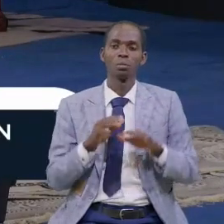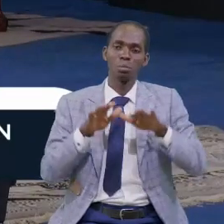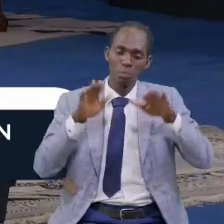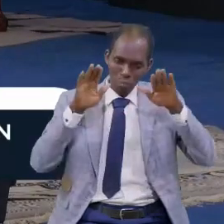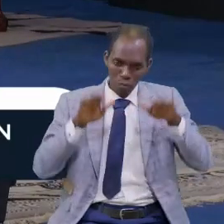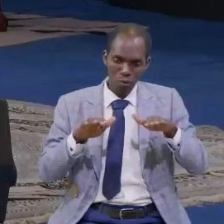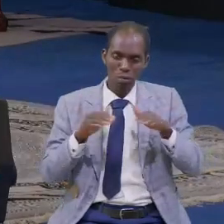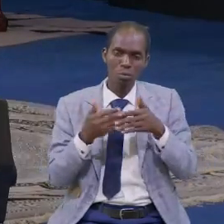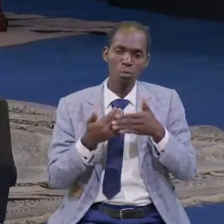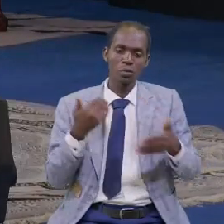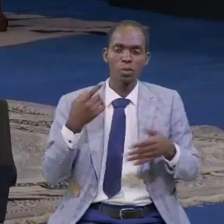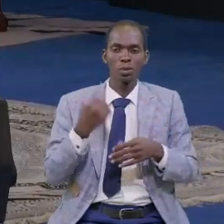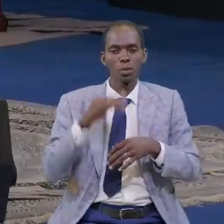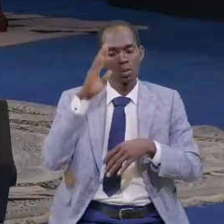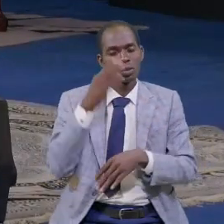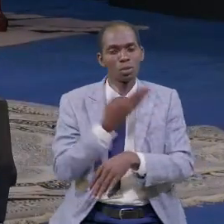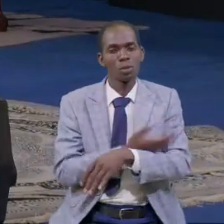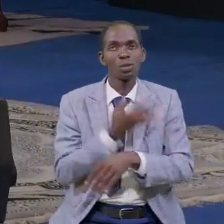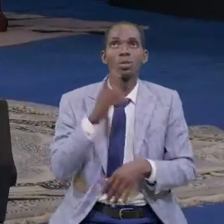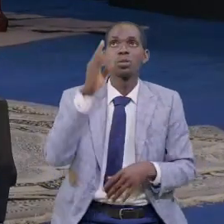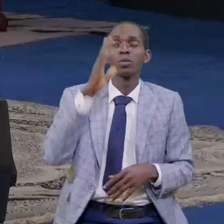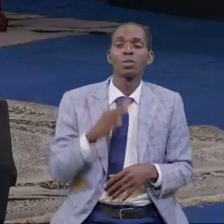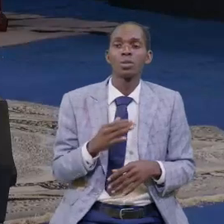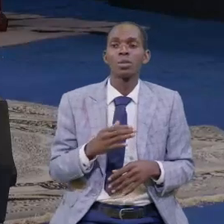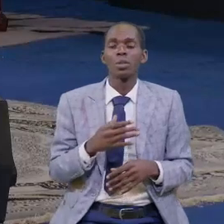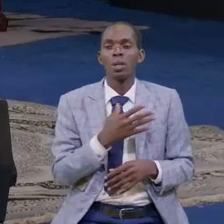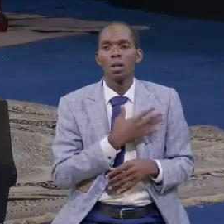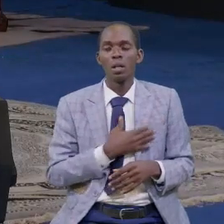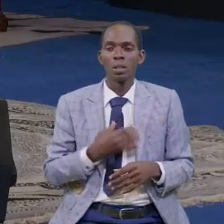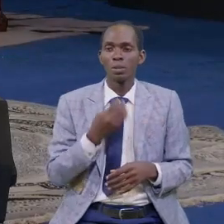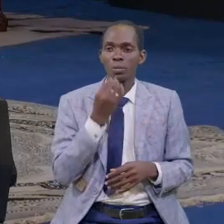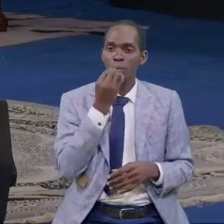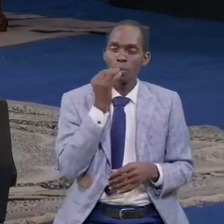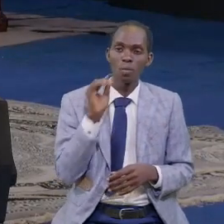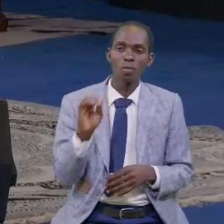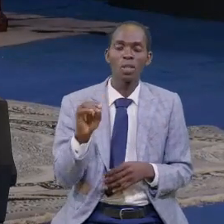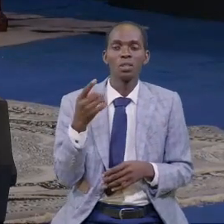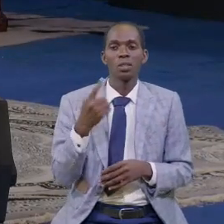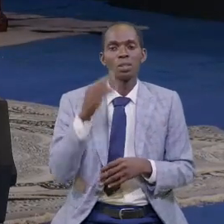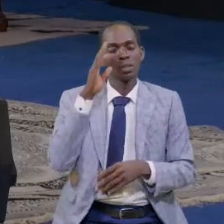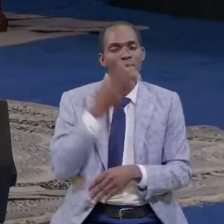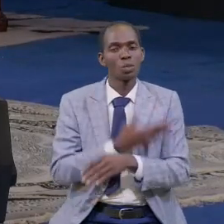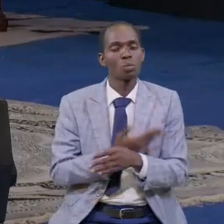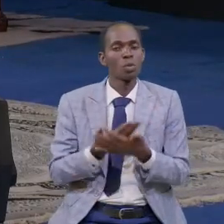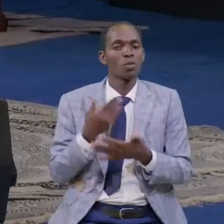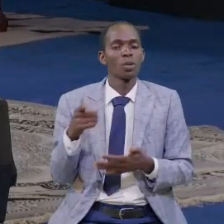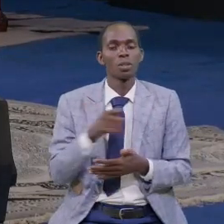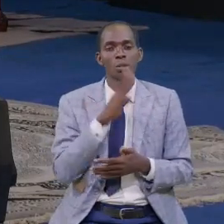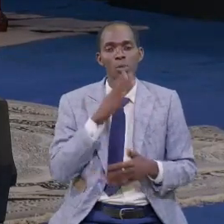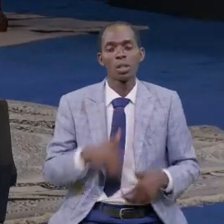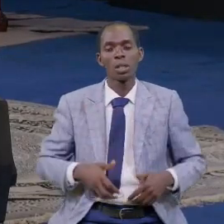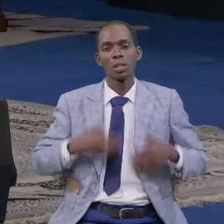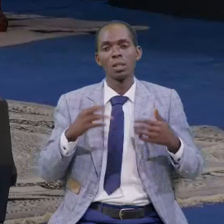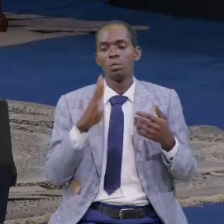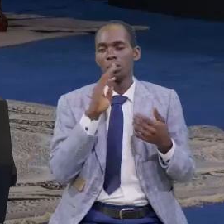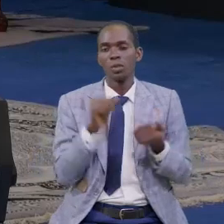Son, lest you be angry and ye perish from the way when his wrath